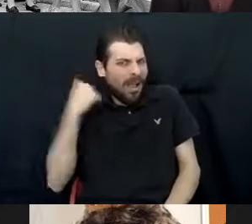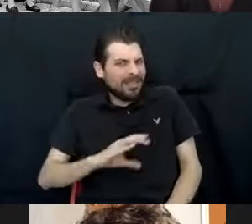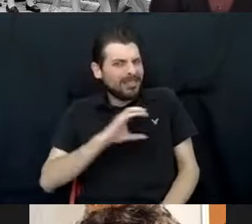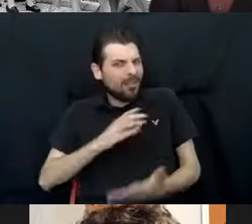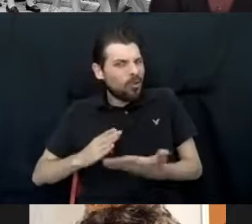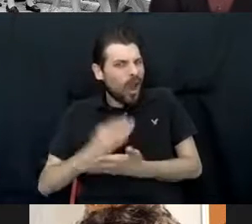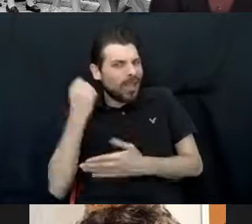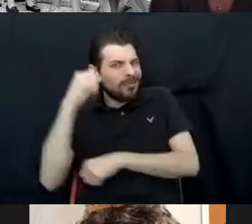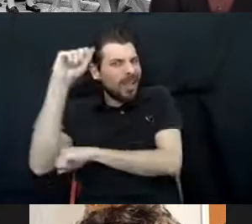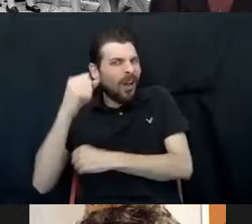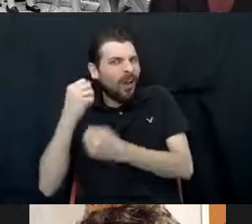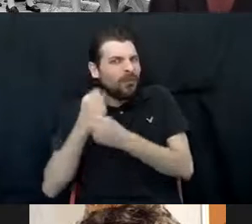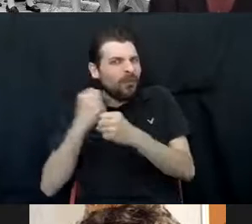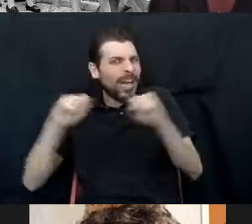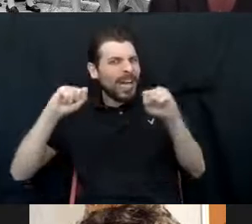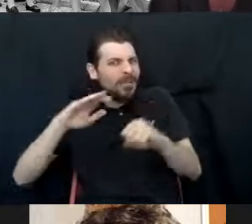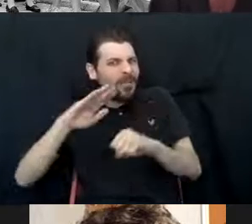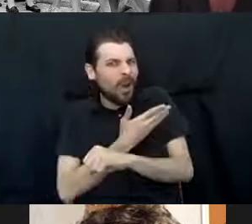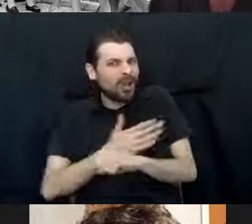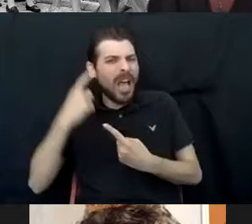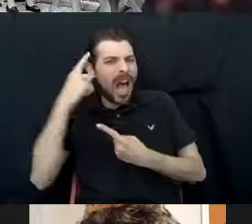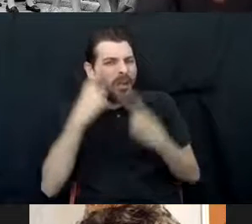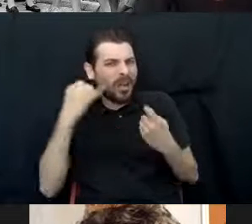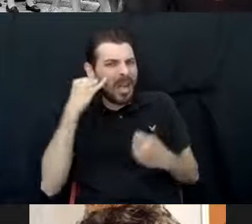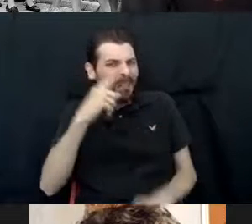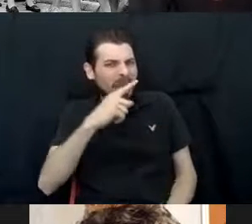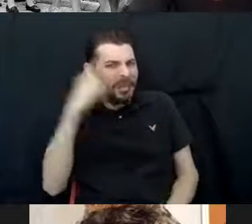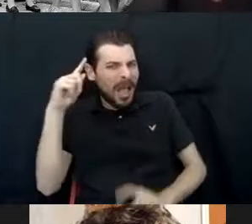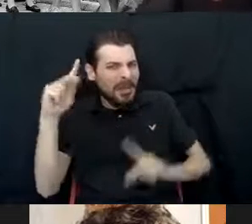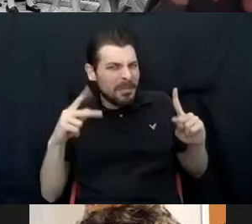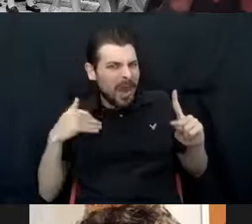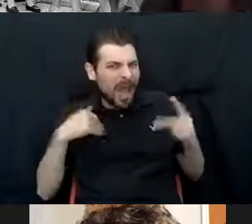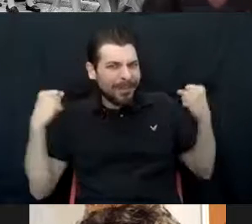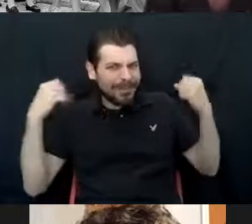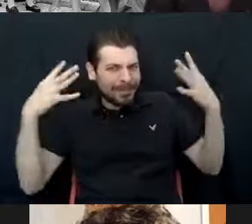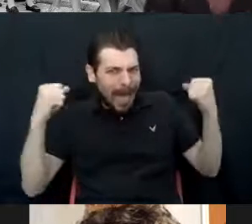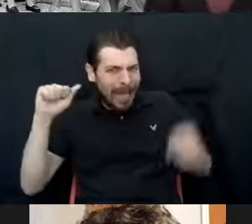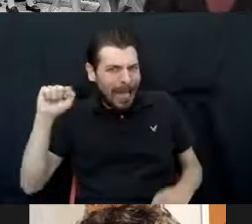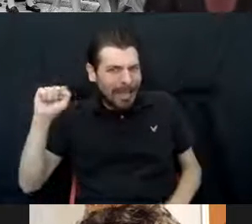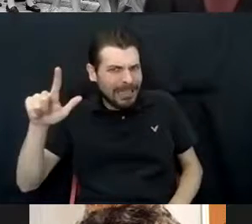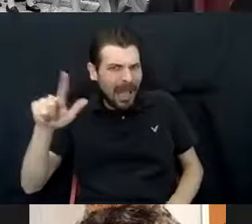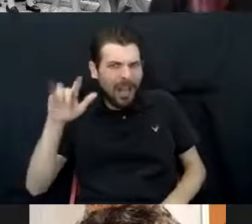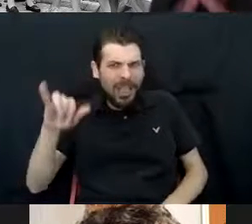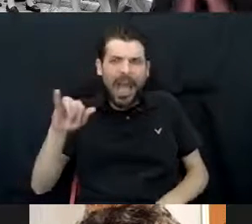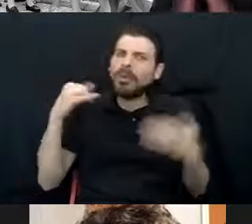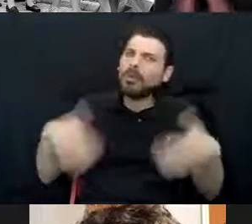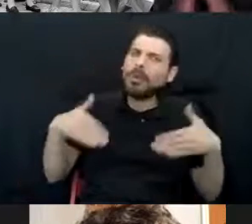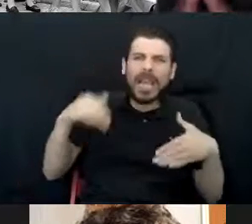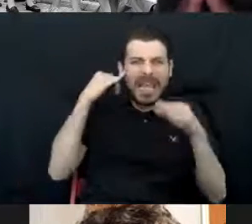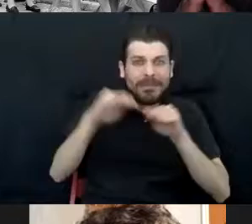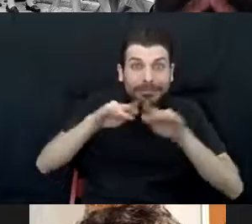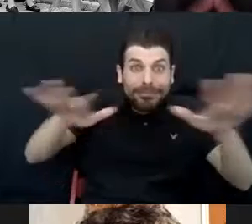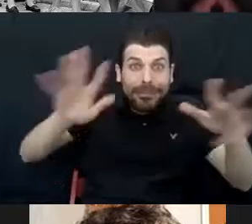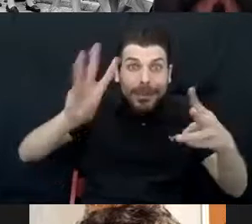to learn the freedom songs in sign, you know, especially in the virtual world. Can you imagine? Woo!